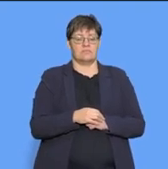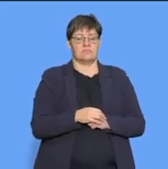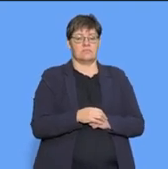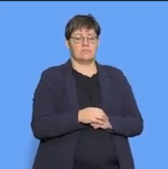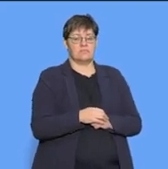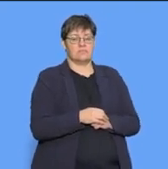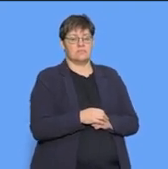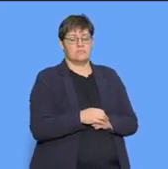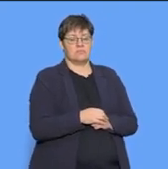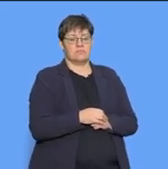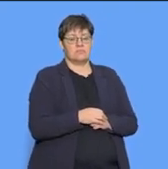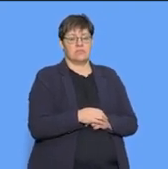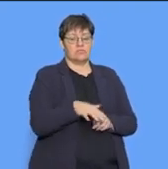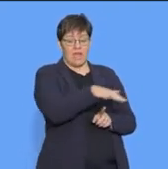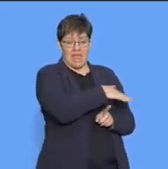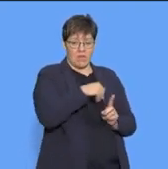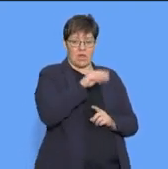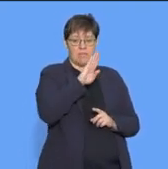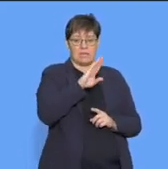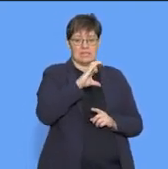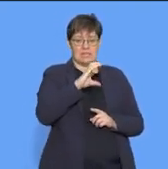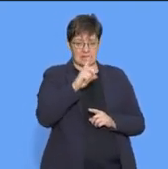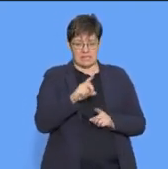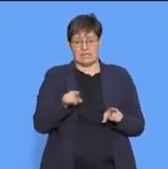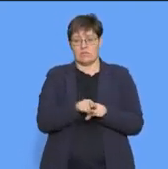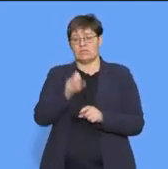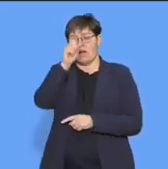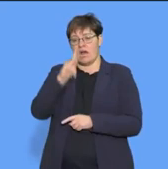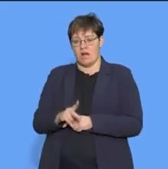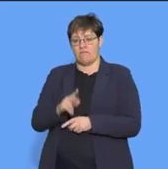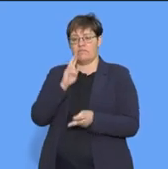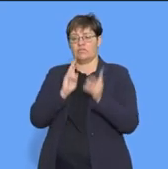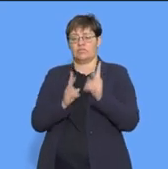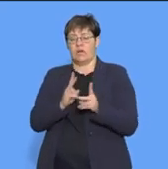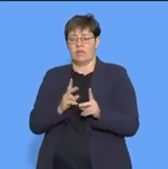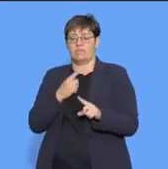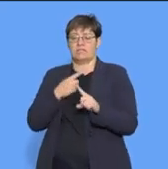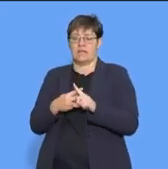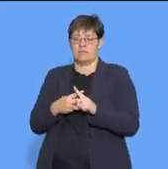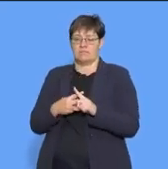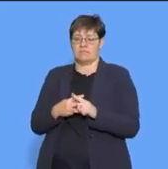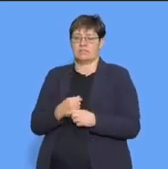Okay, so BC, our value was 12,